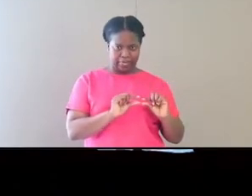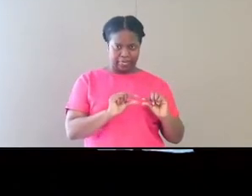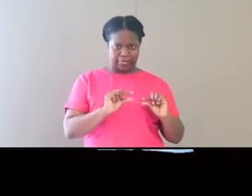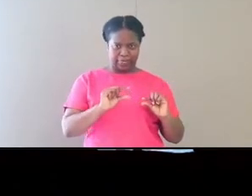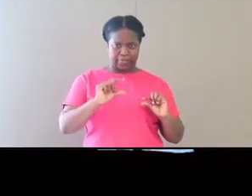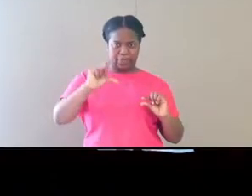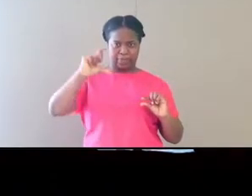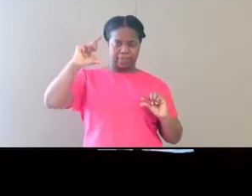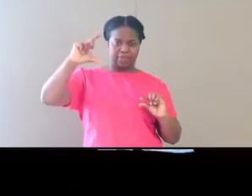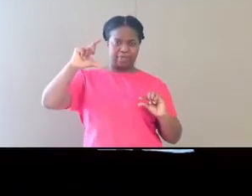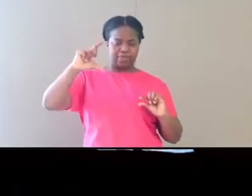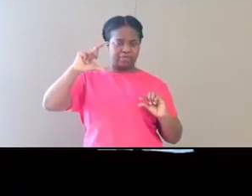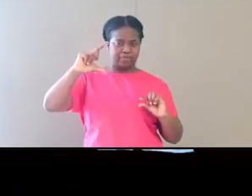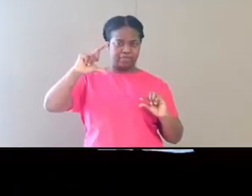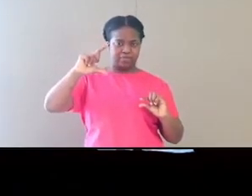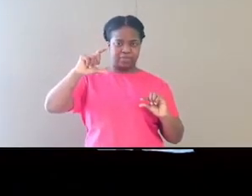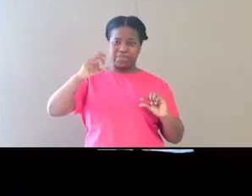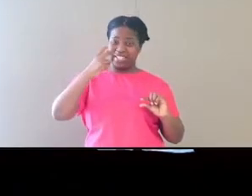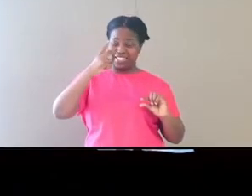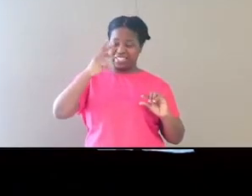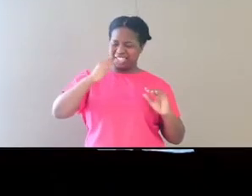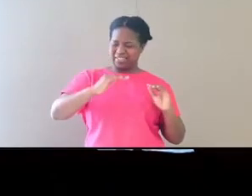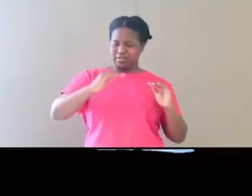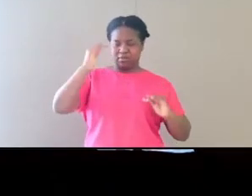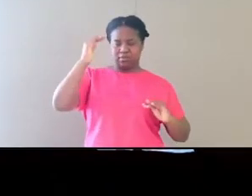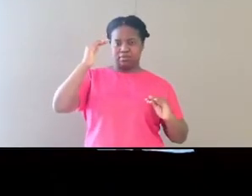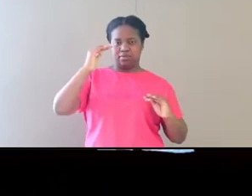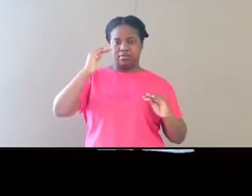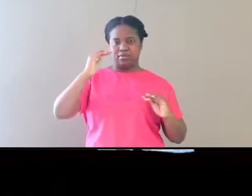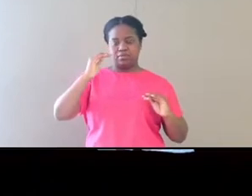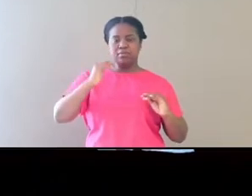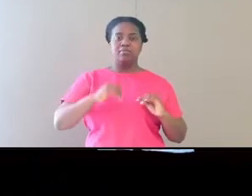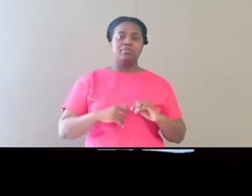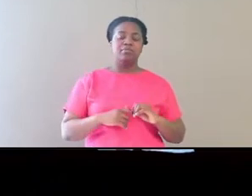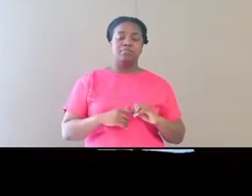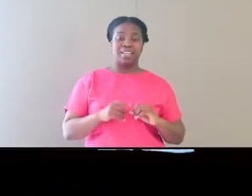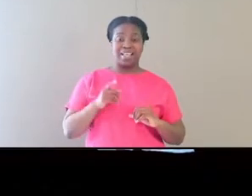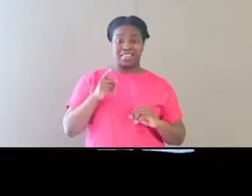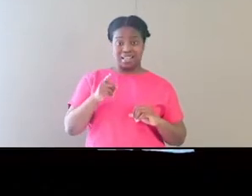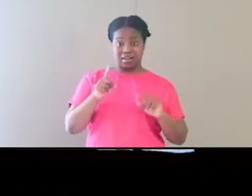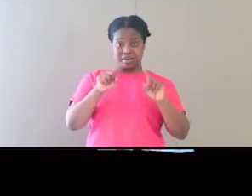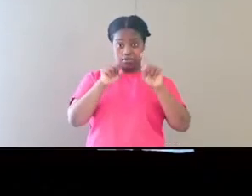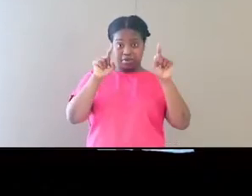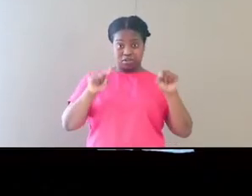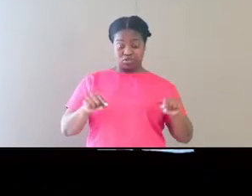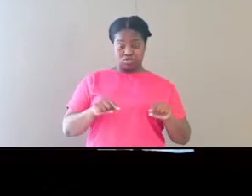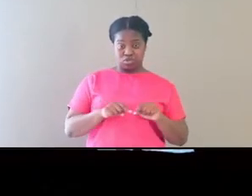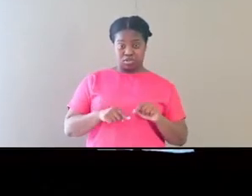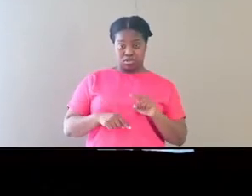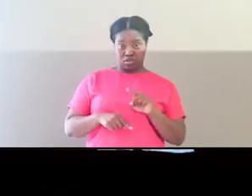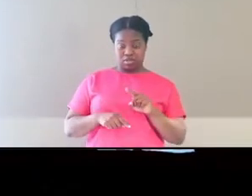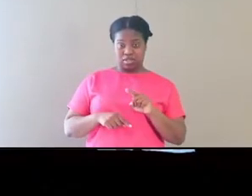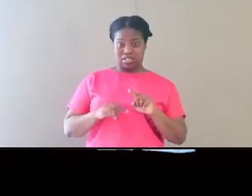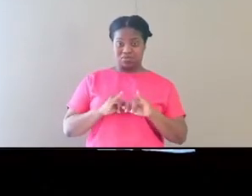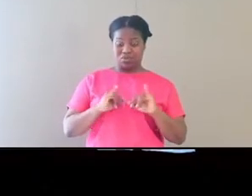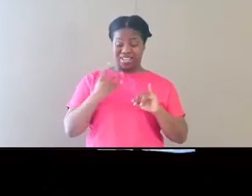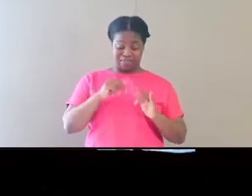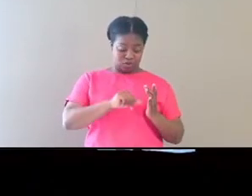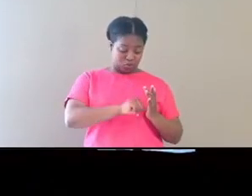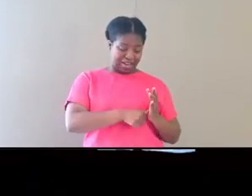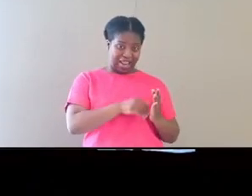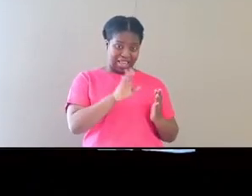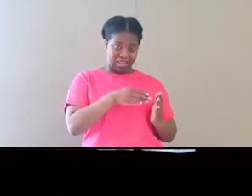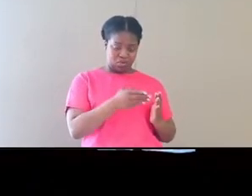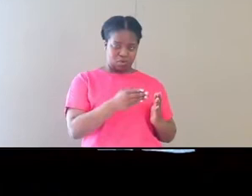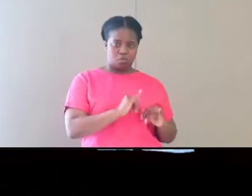the poorest less than, substantially less than 10%. That picture would look even worse without social grants.